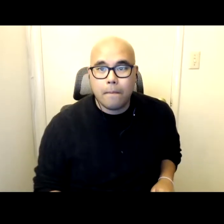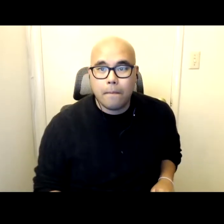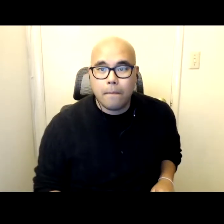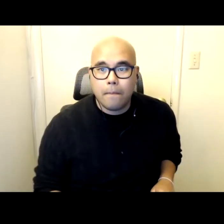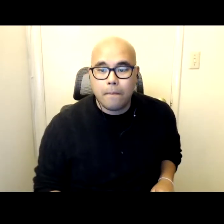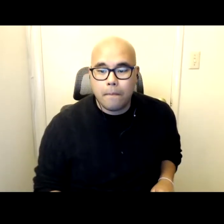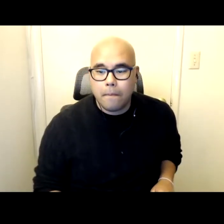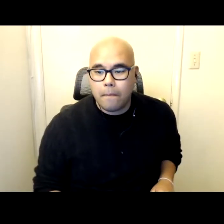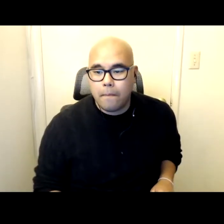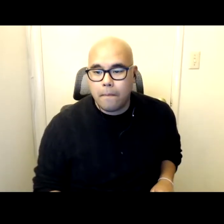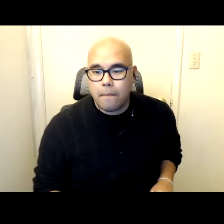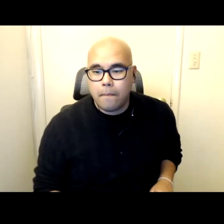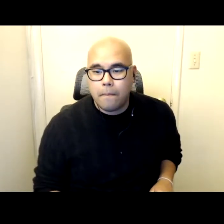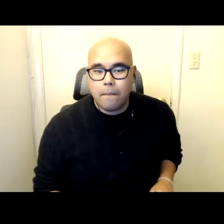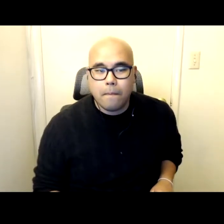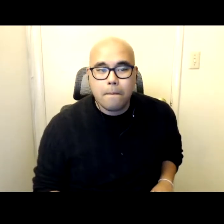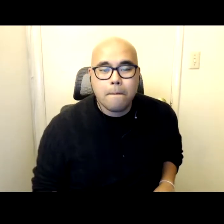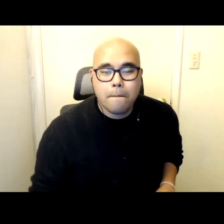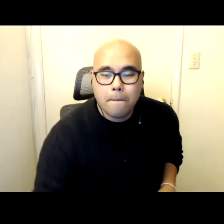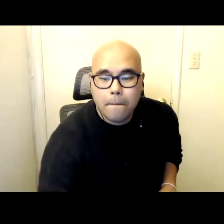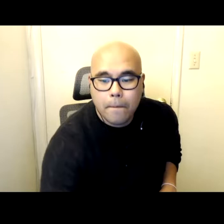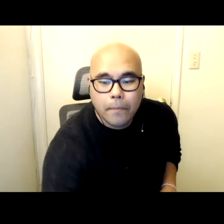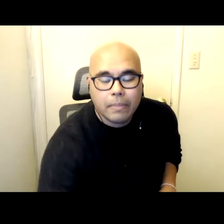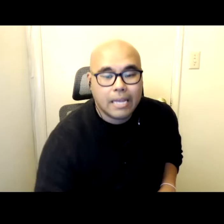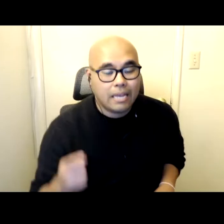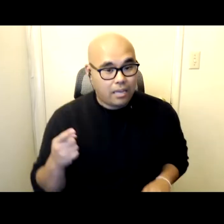in and study it together.